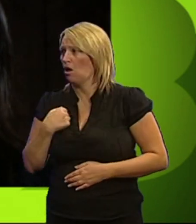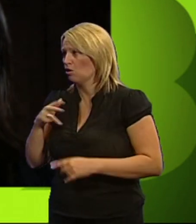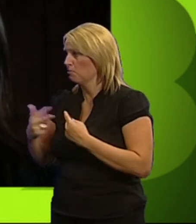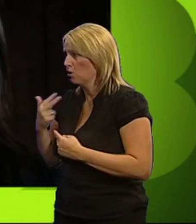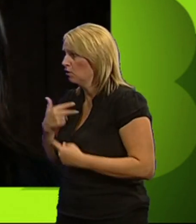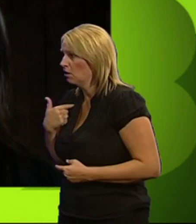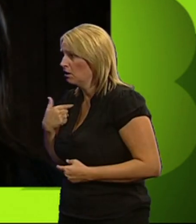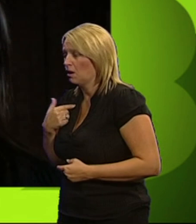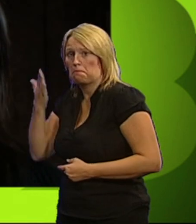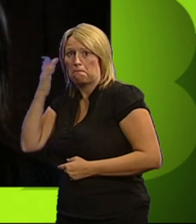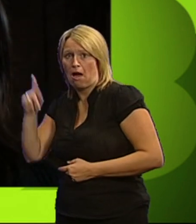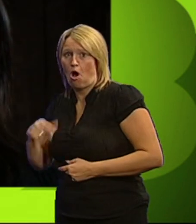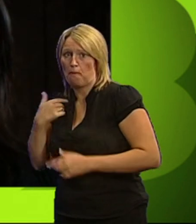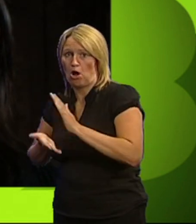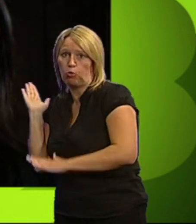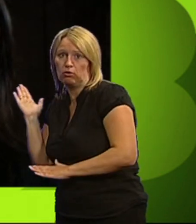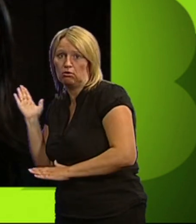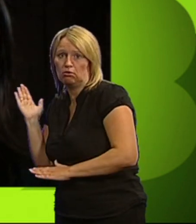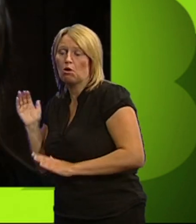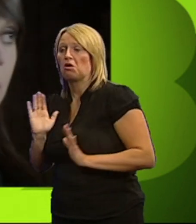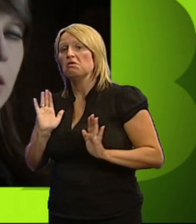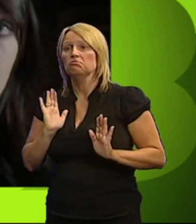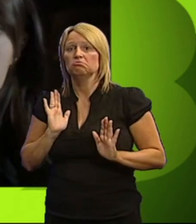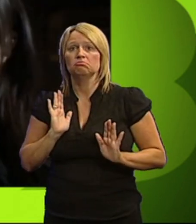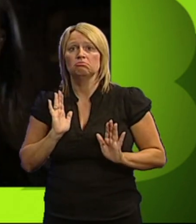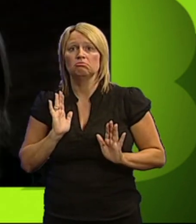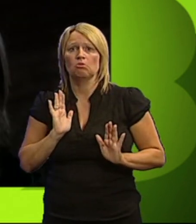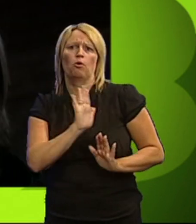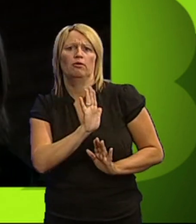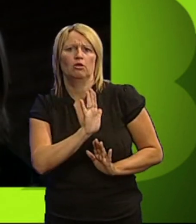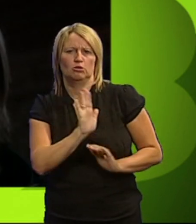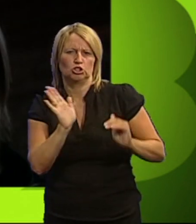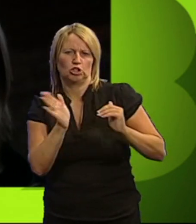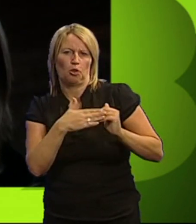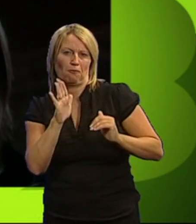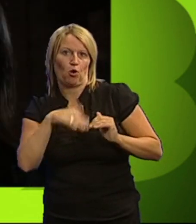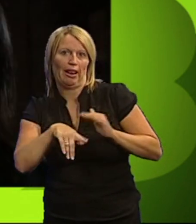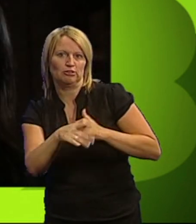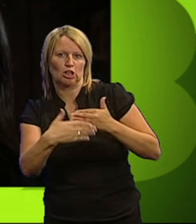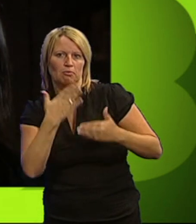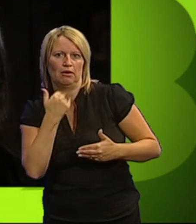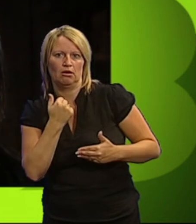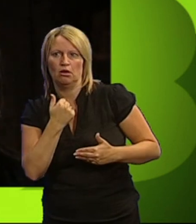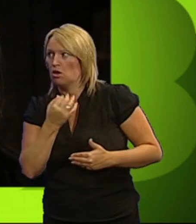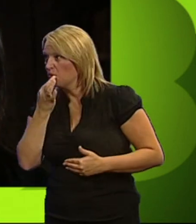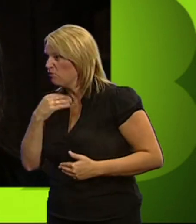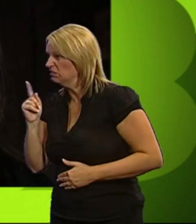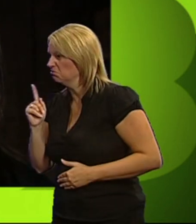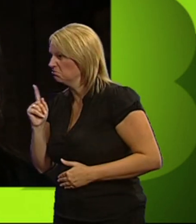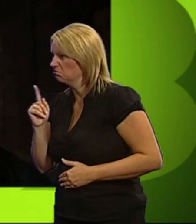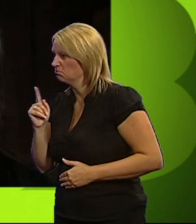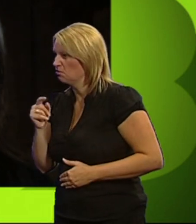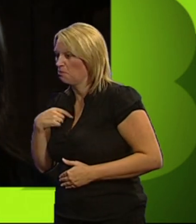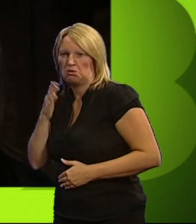joking. Either you let Mum back or I'm walking. Okay. Oh, and Ingrid, close the door when you leave. Right, you've asked for